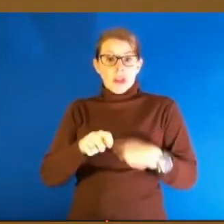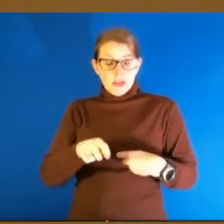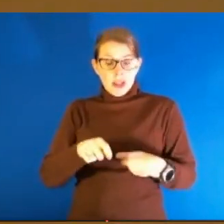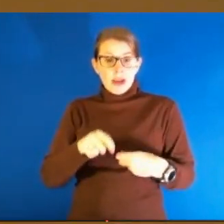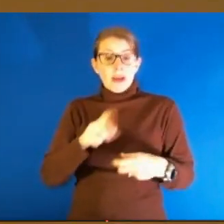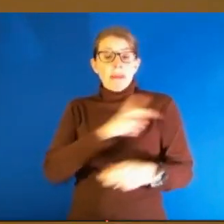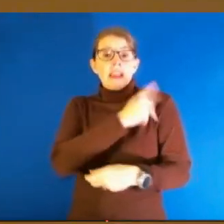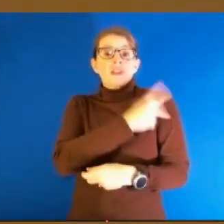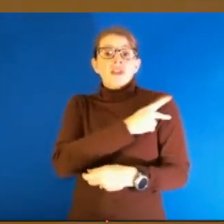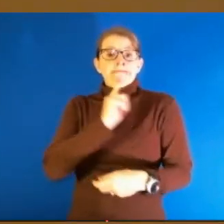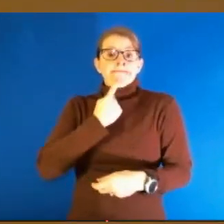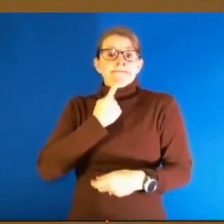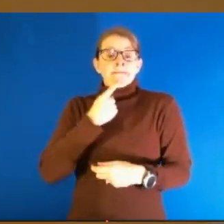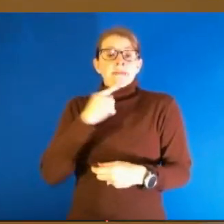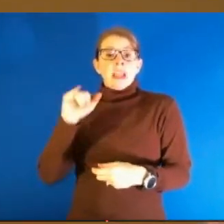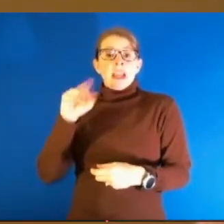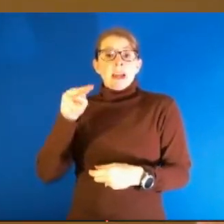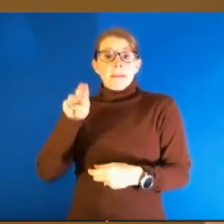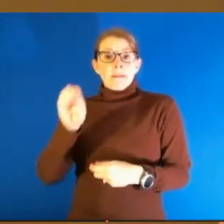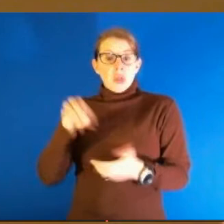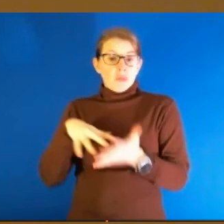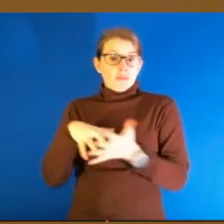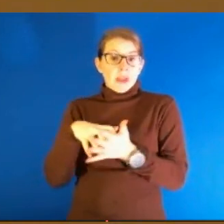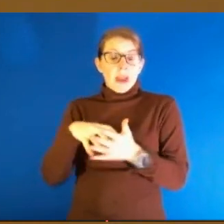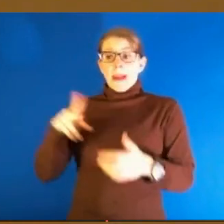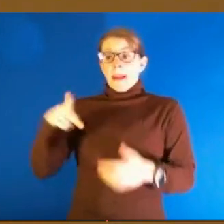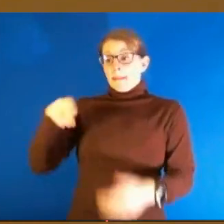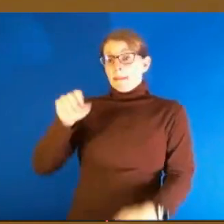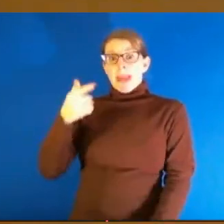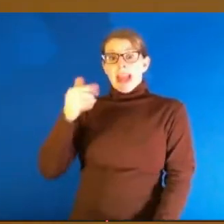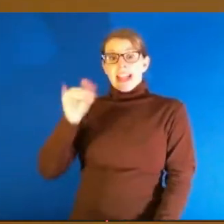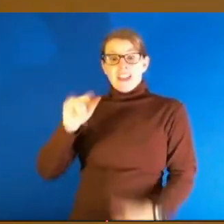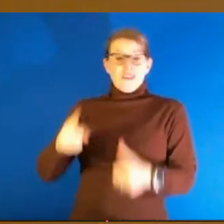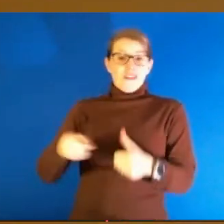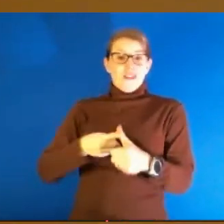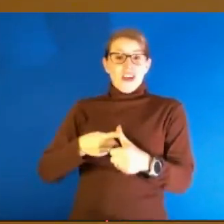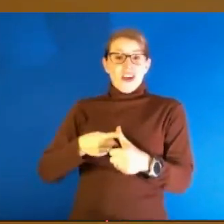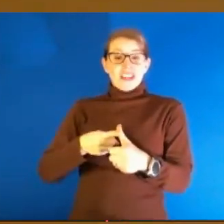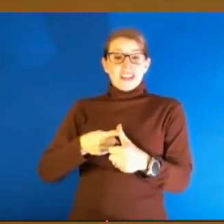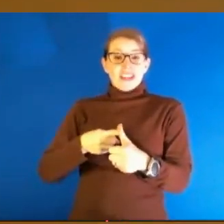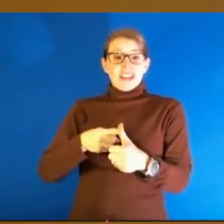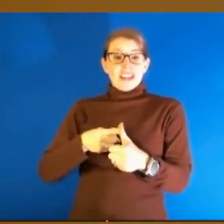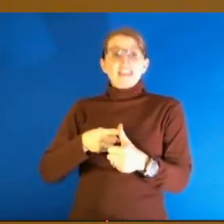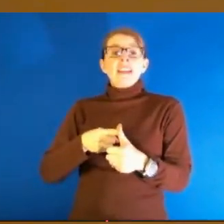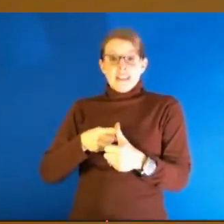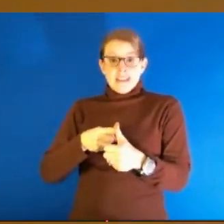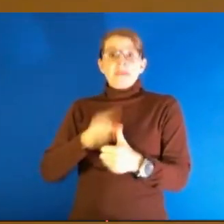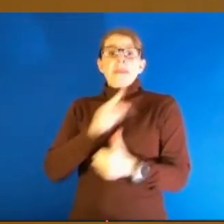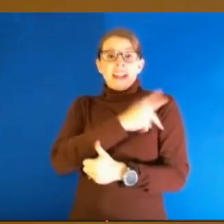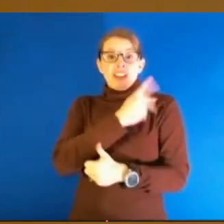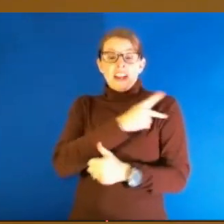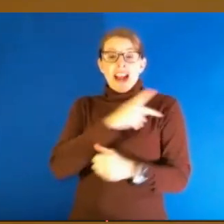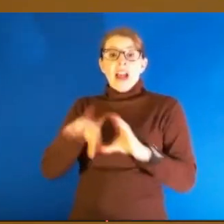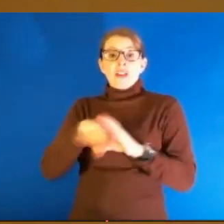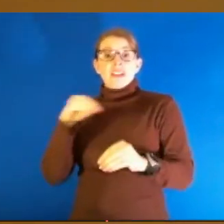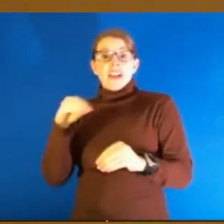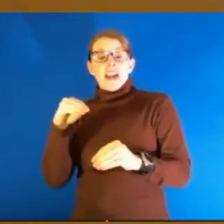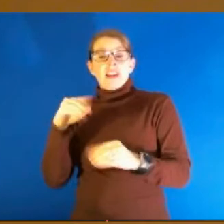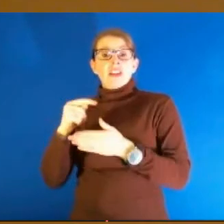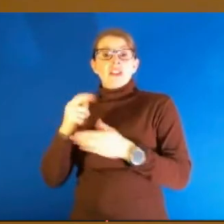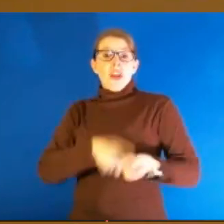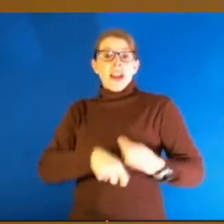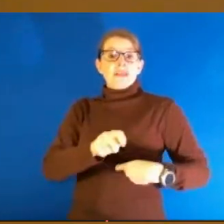that we have here. Peggy Field is the first immunocompromised patient outside of the transplant population to get this shot in our